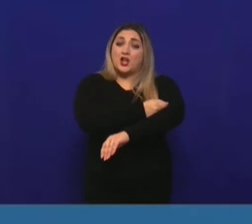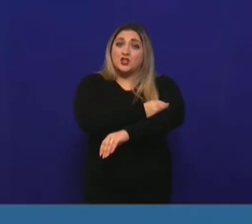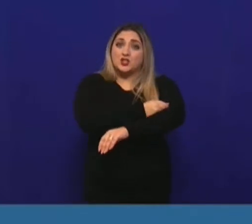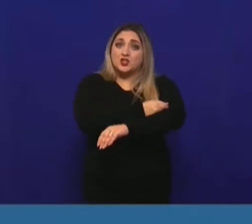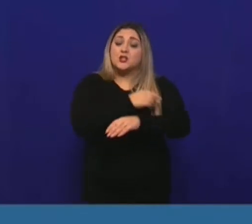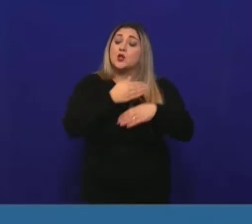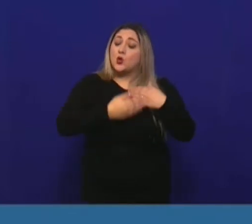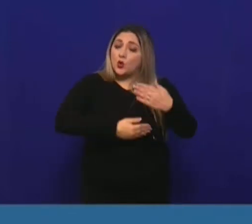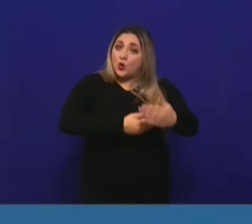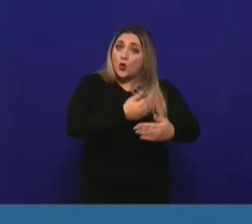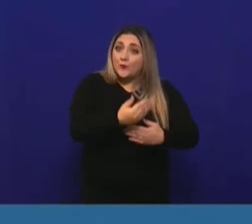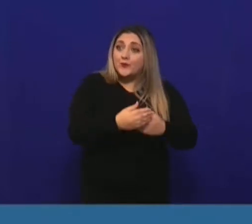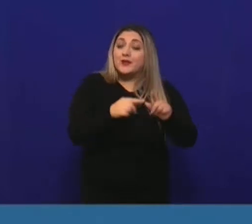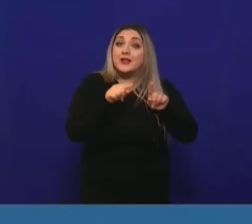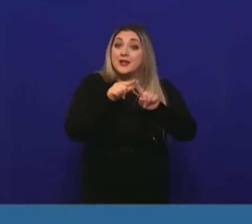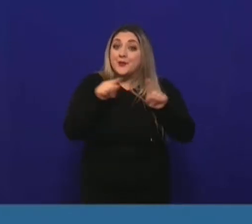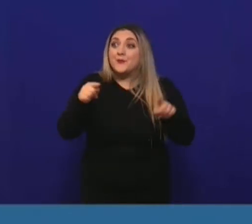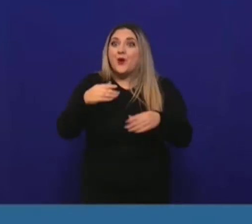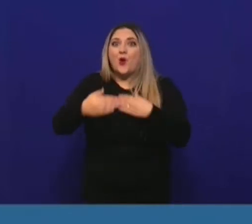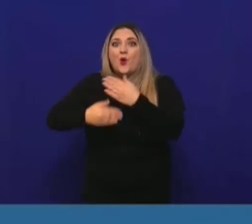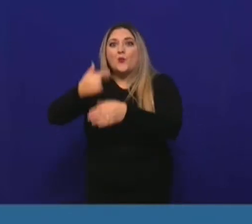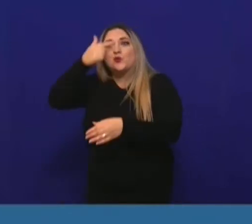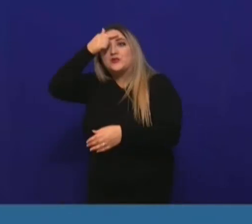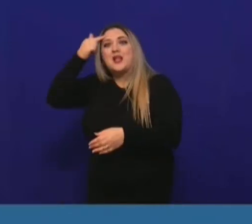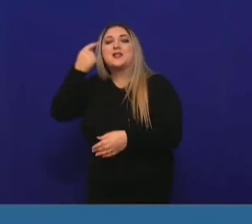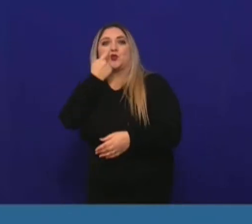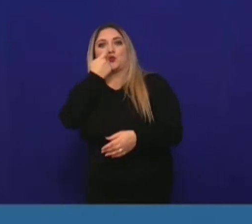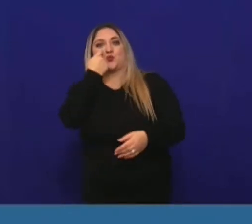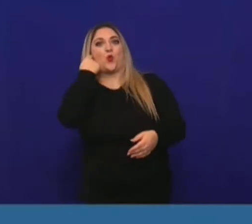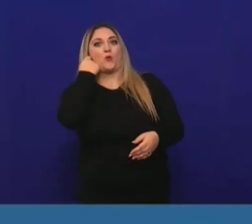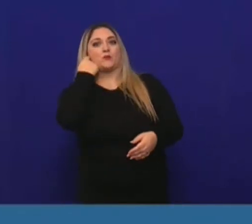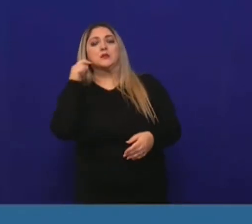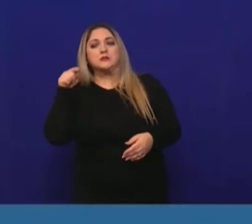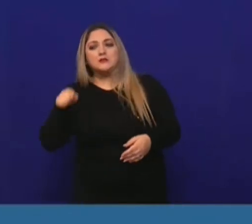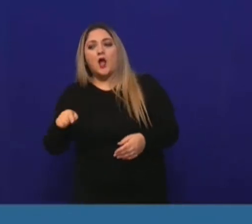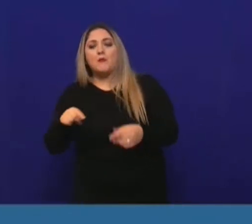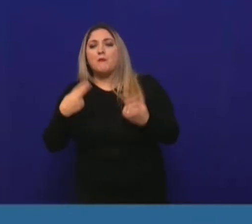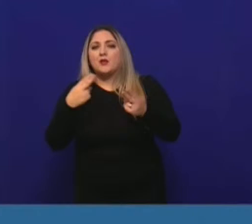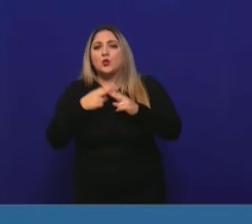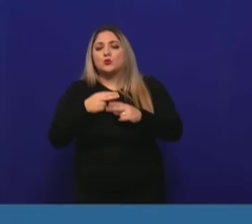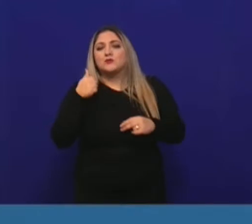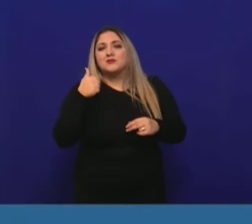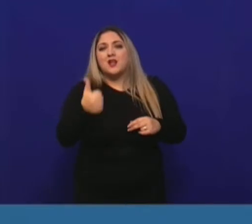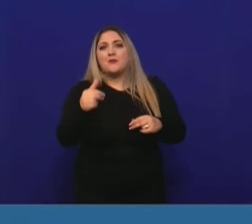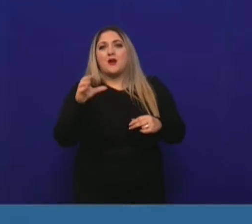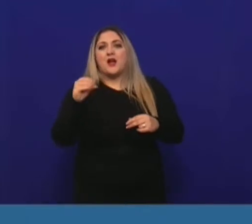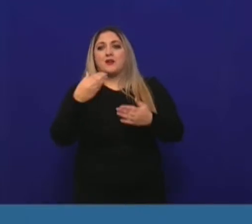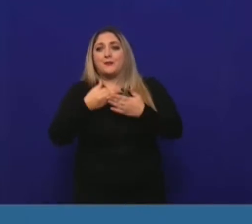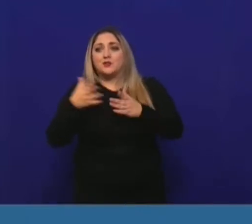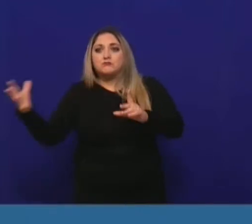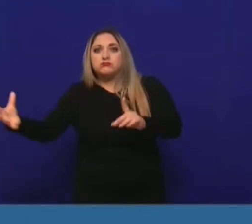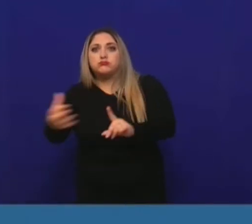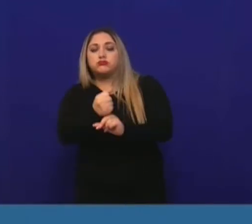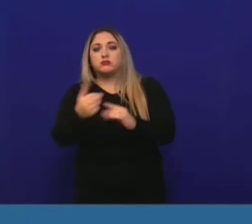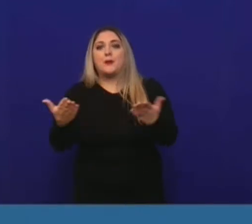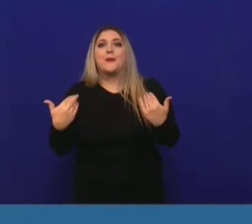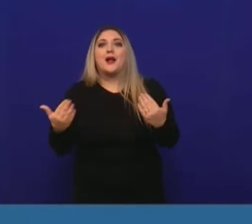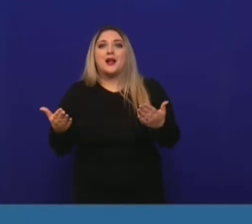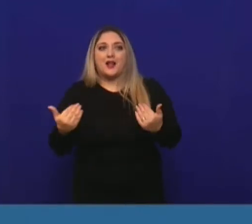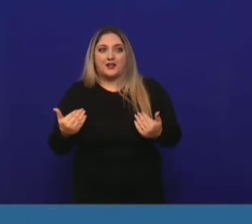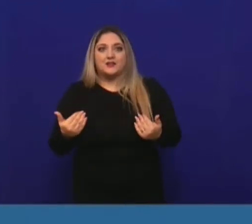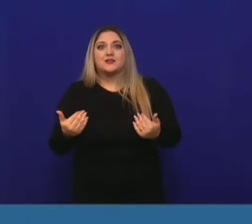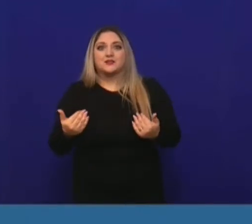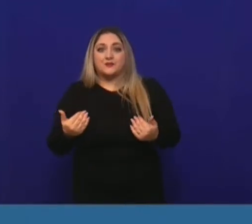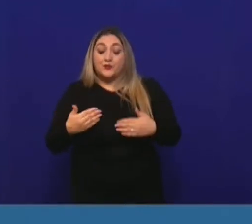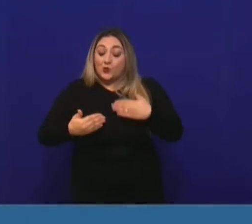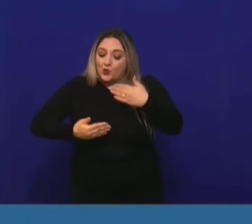u koll għaddejjin bil-testjar, għalix din hija waħda mill-aħjar strateġiji li għanna biex aħna kunu naqbdu l-każijiet kmieni u kemm aħna bqajna